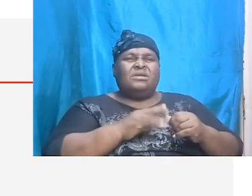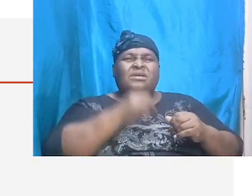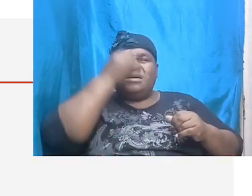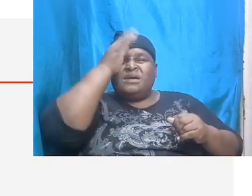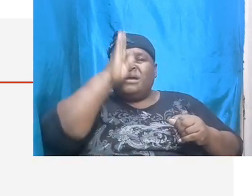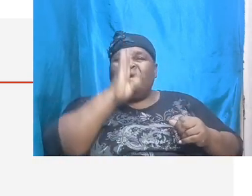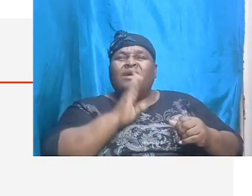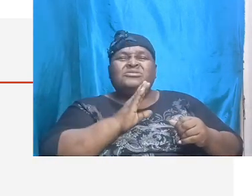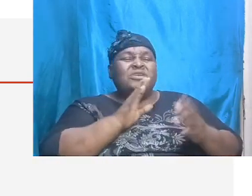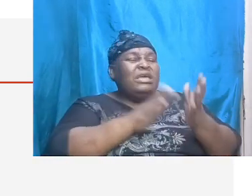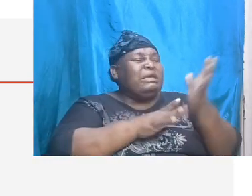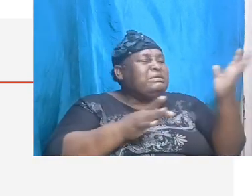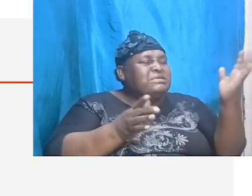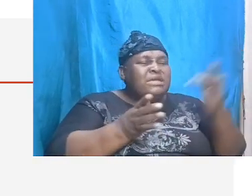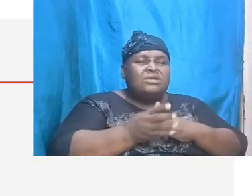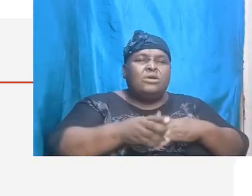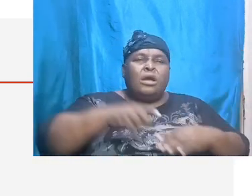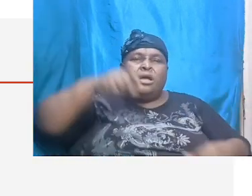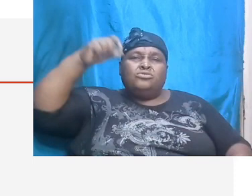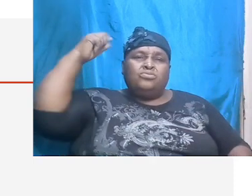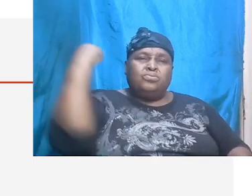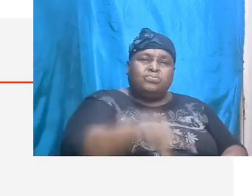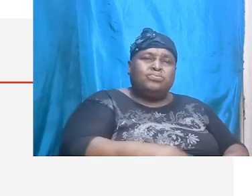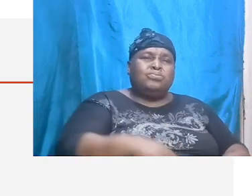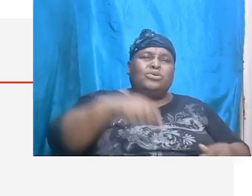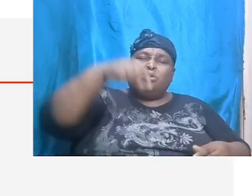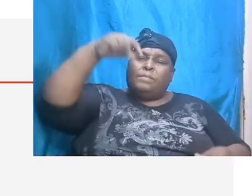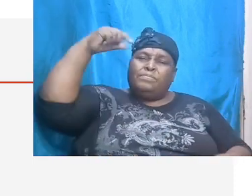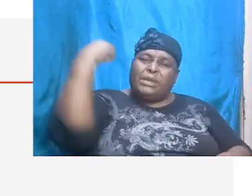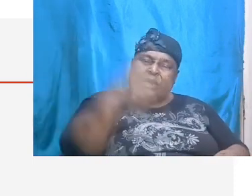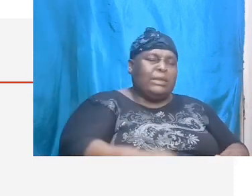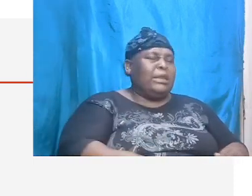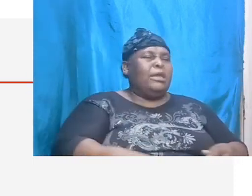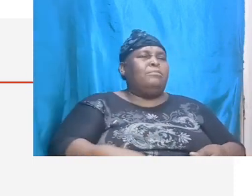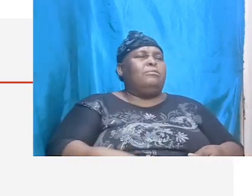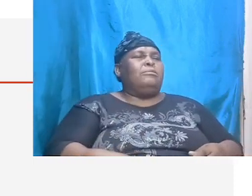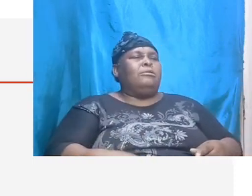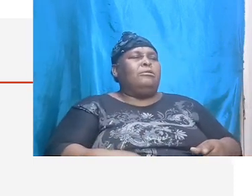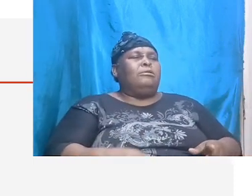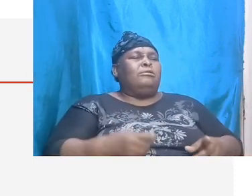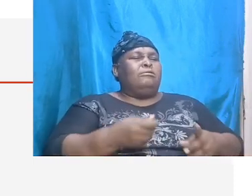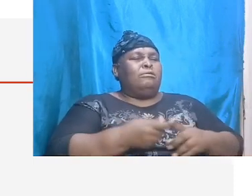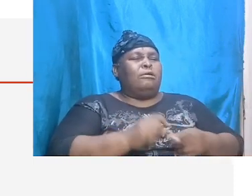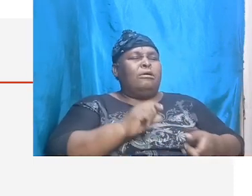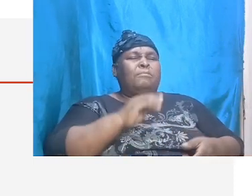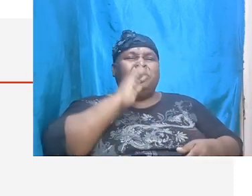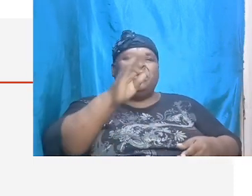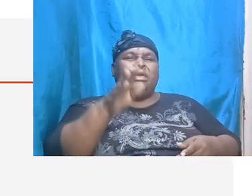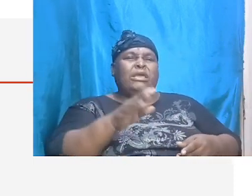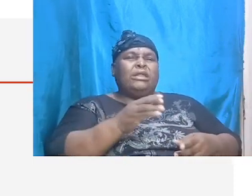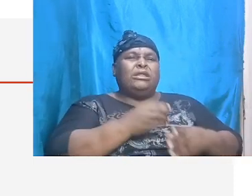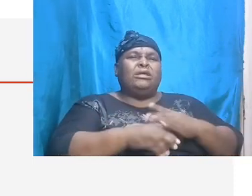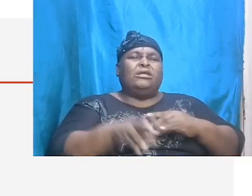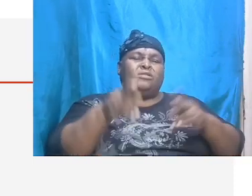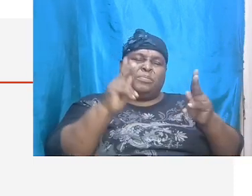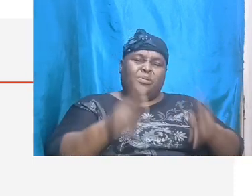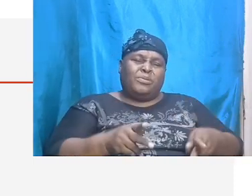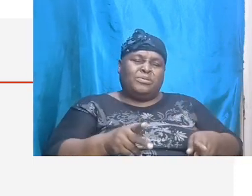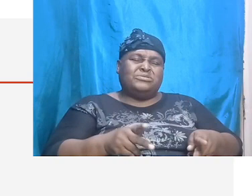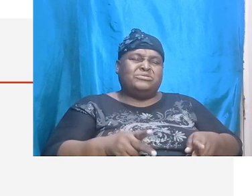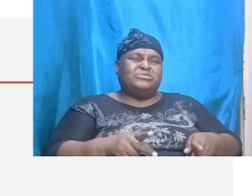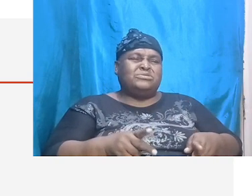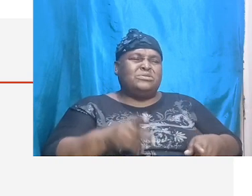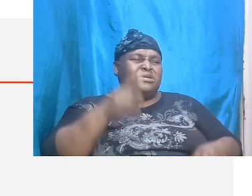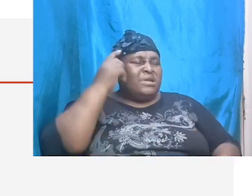Jesus did it. Jesus. Nice Jesus. Bishop David said gentle Jesus. Amen. The person who we think, amen,